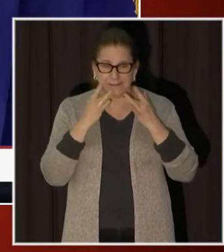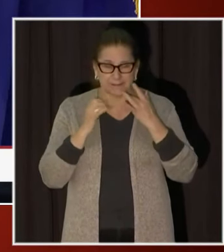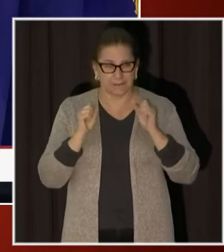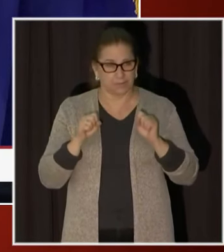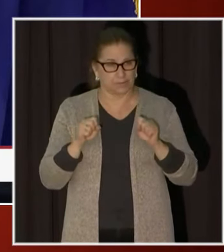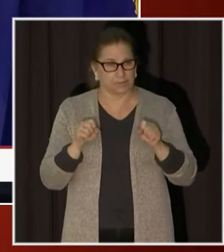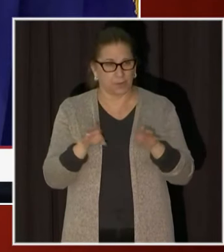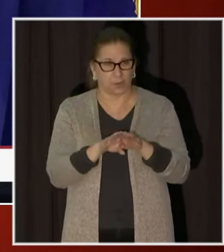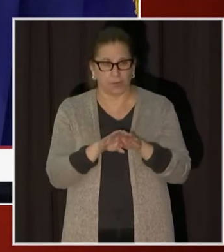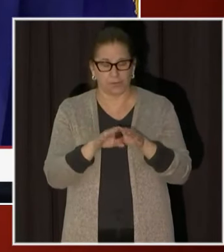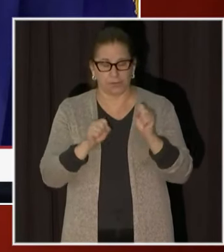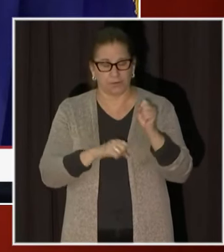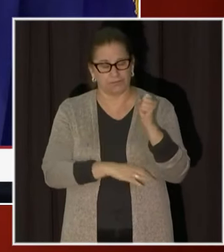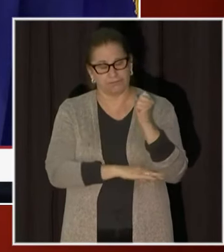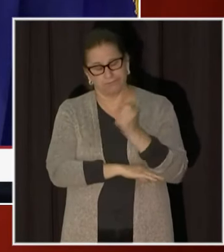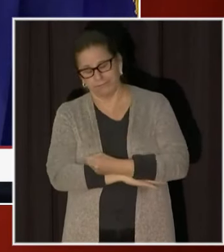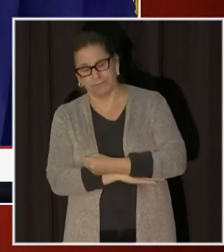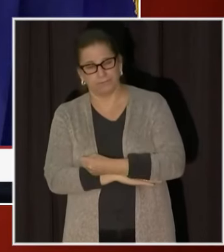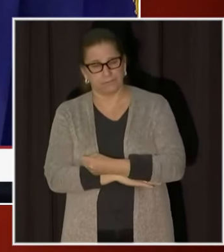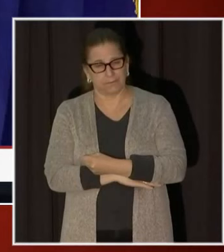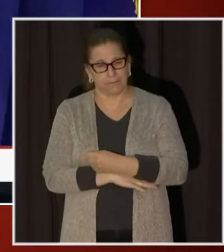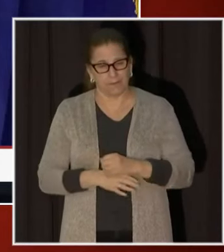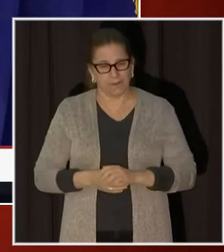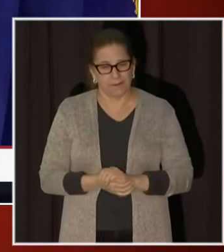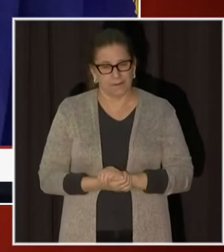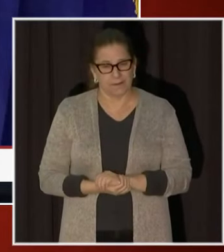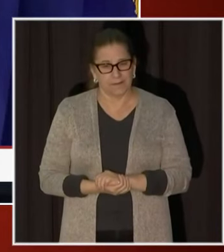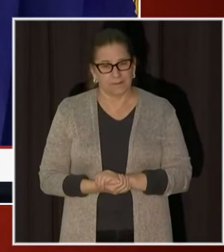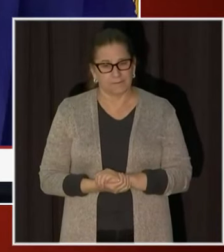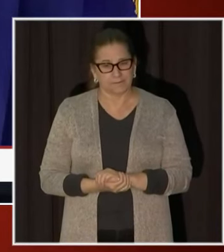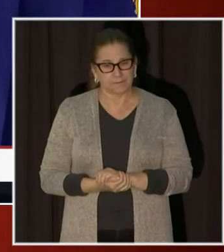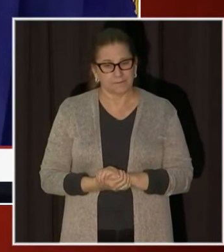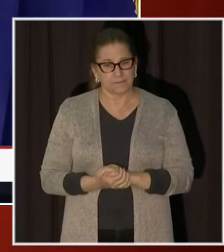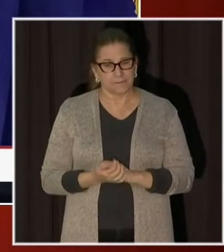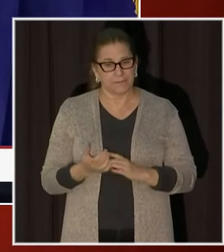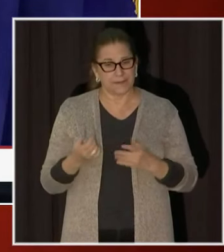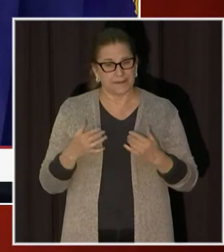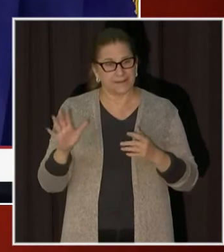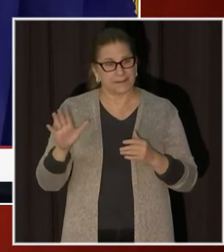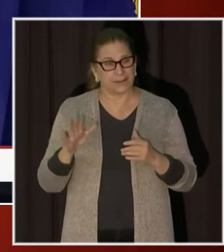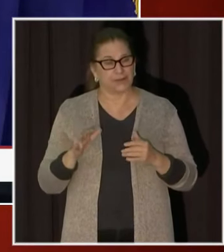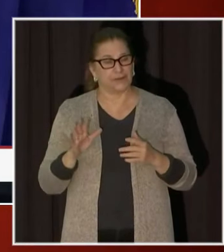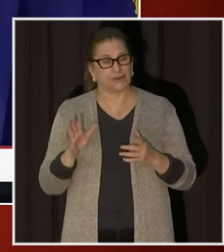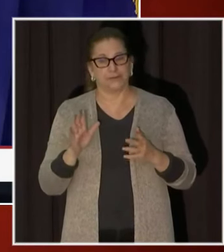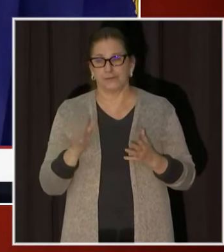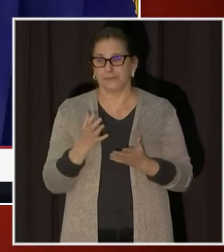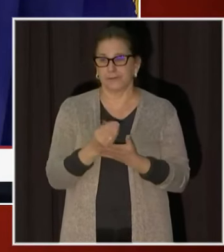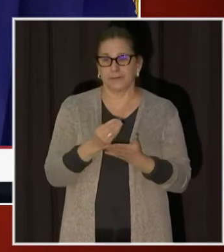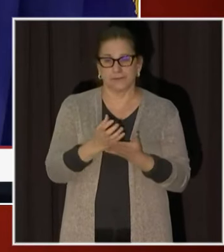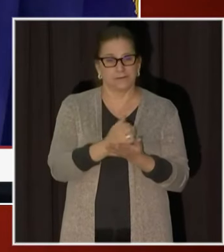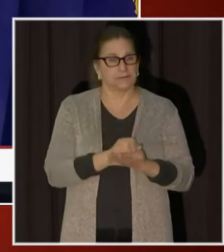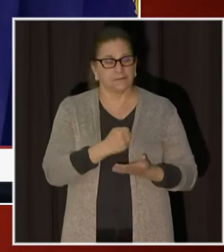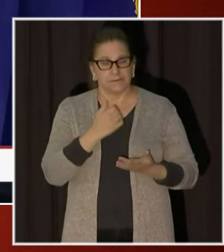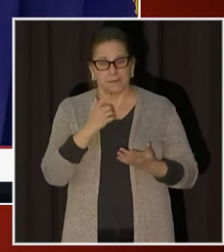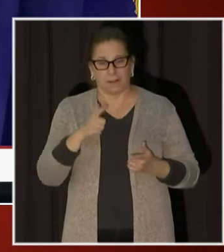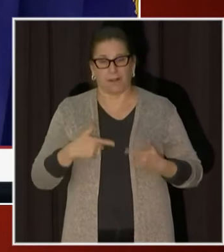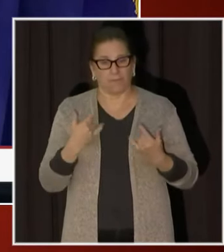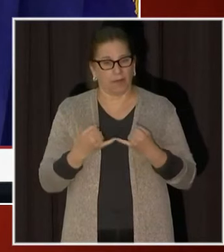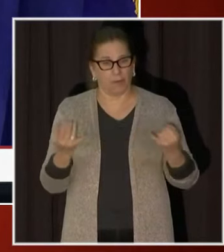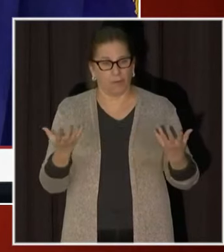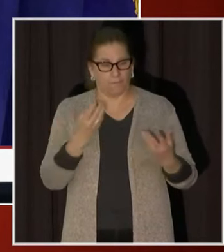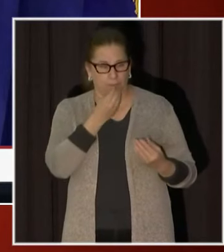are struggling with a lifeline that they can sell meals on a carry-out or delivery